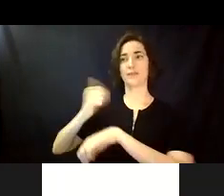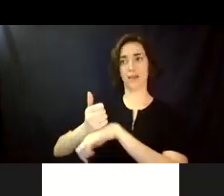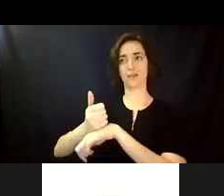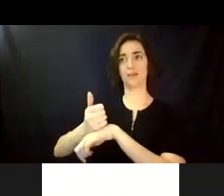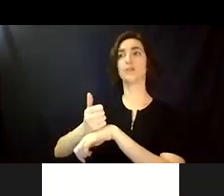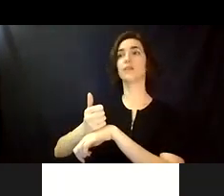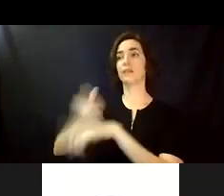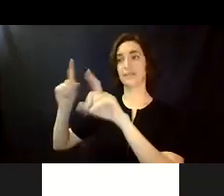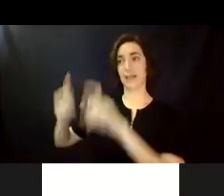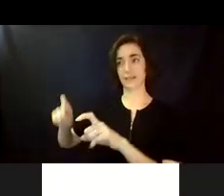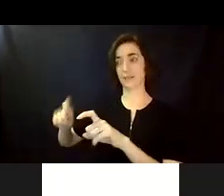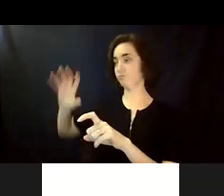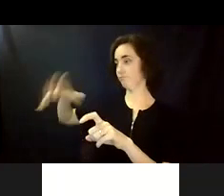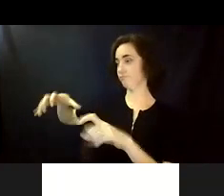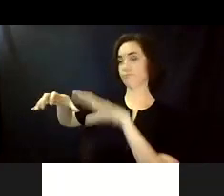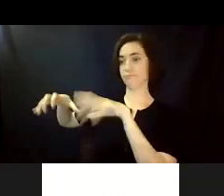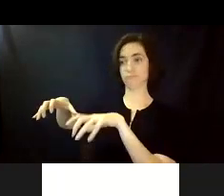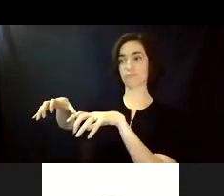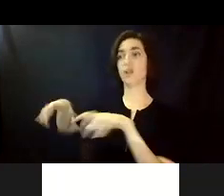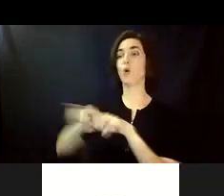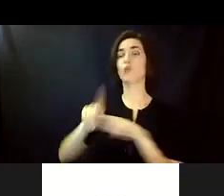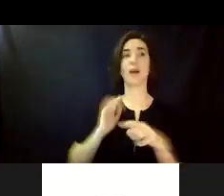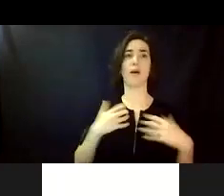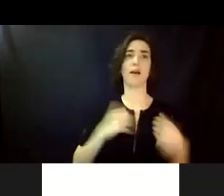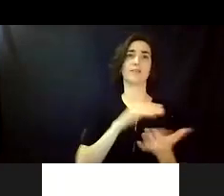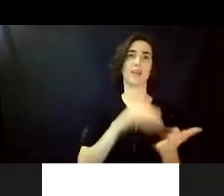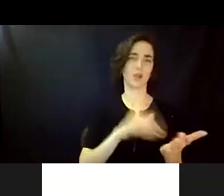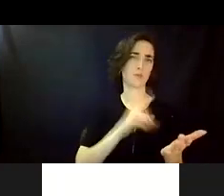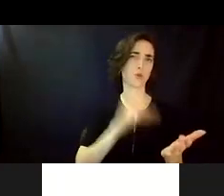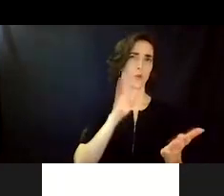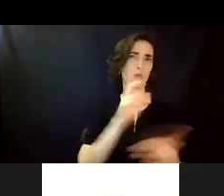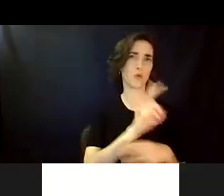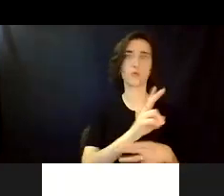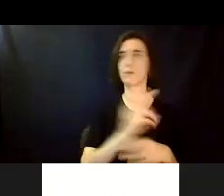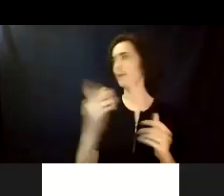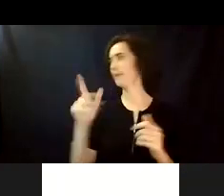and we'll utilize our health center also, as I'm sure most of the other universities will.